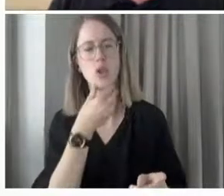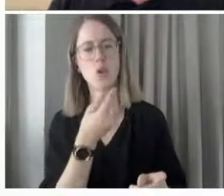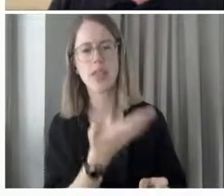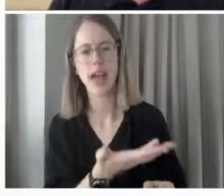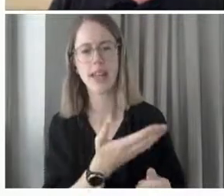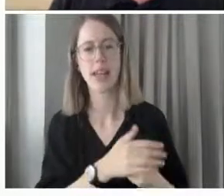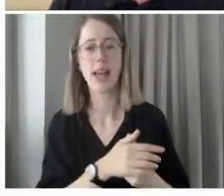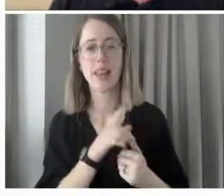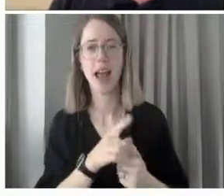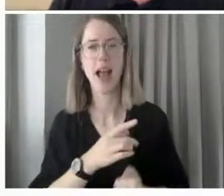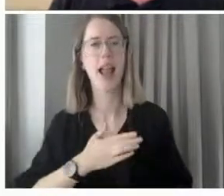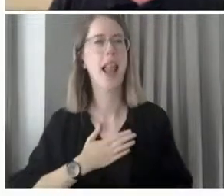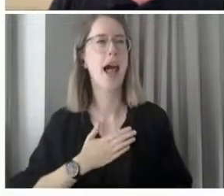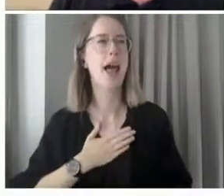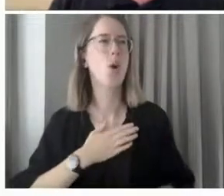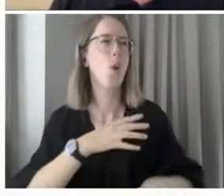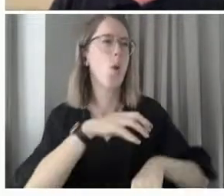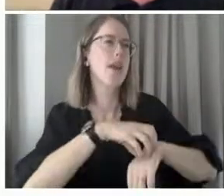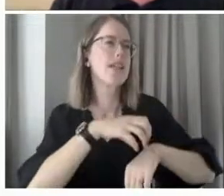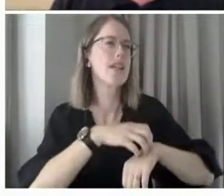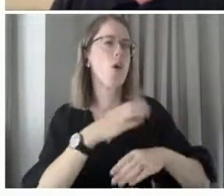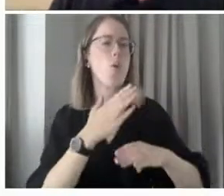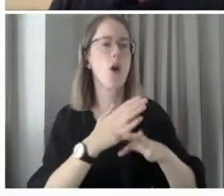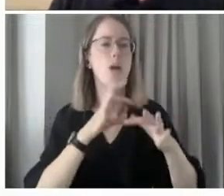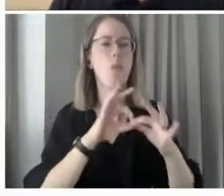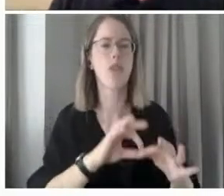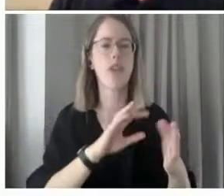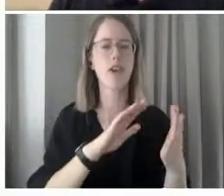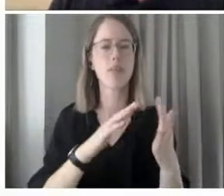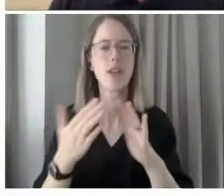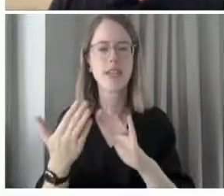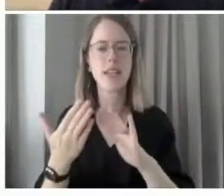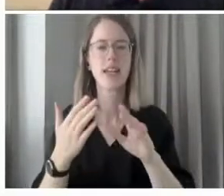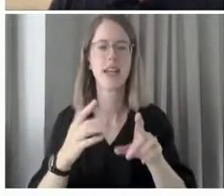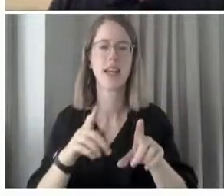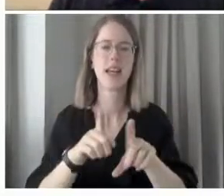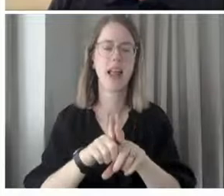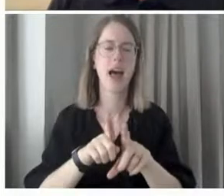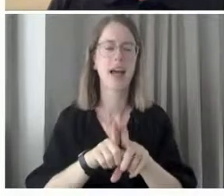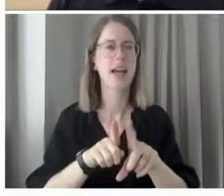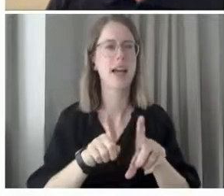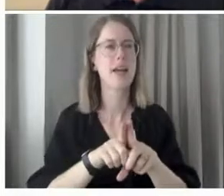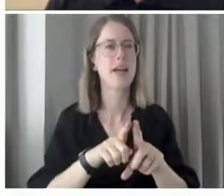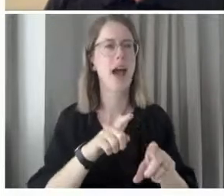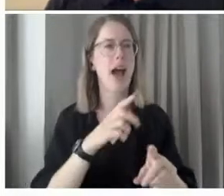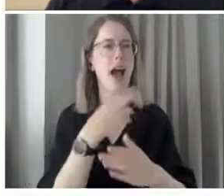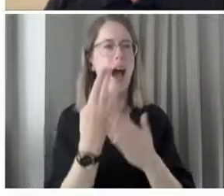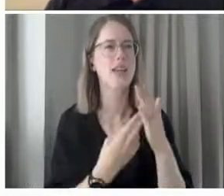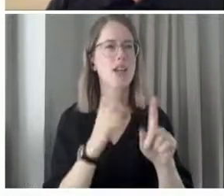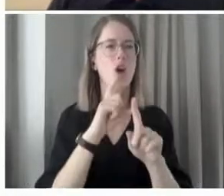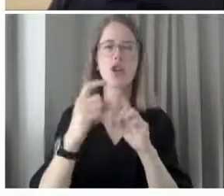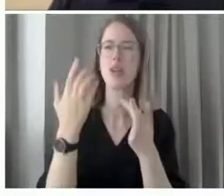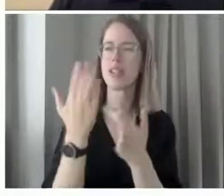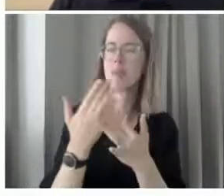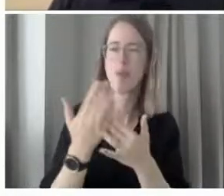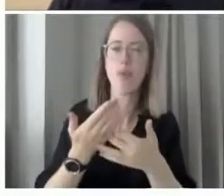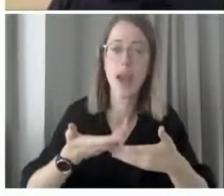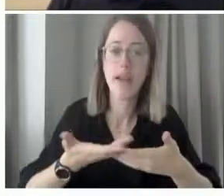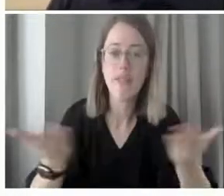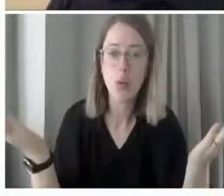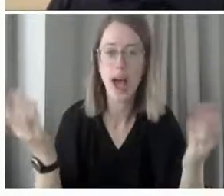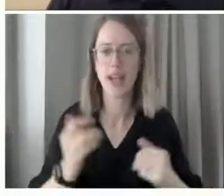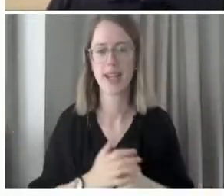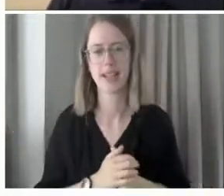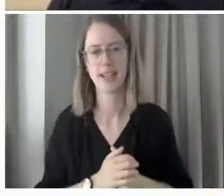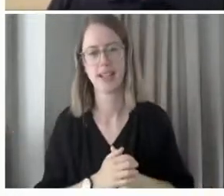particularly fond of organizations that work in the community, that make arts and culture accessible to everyone. So, you